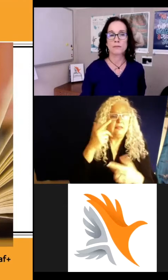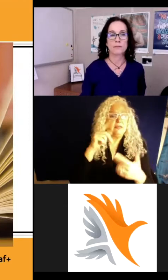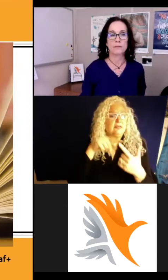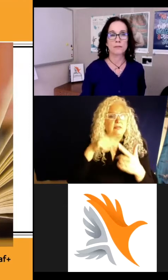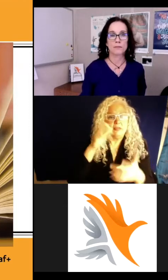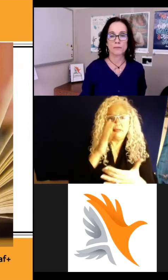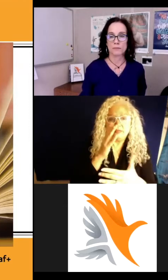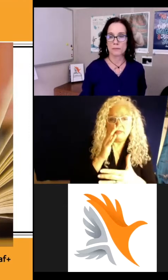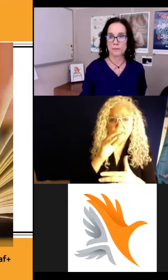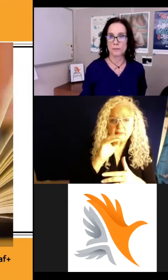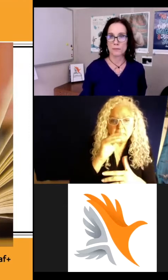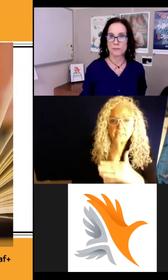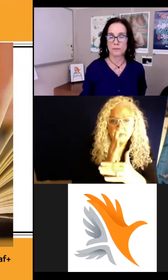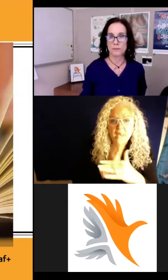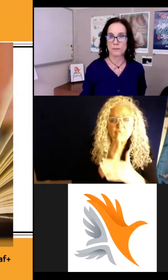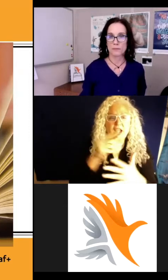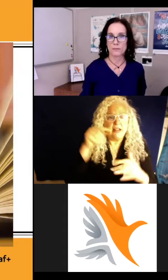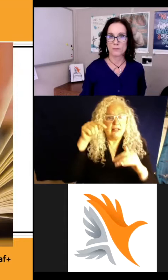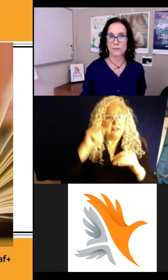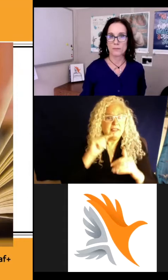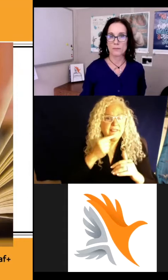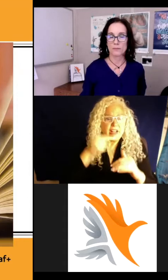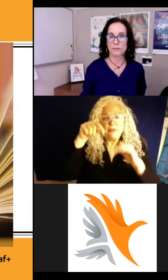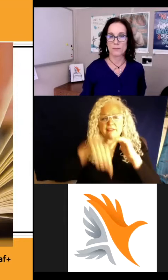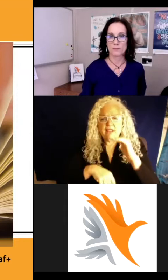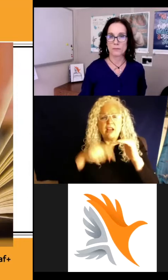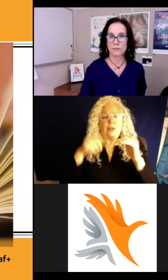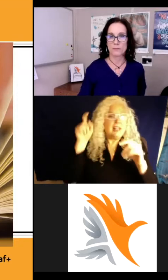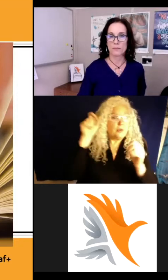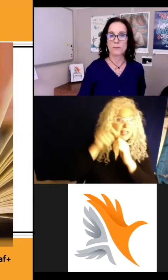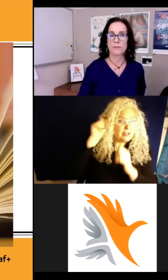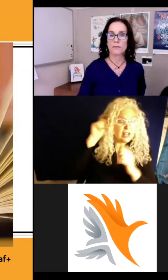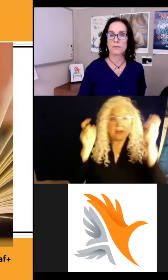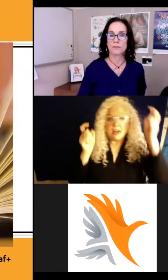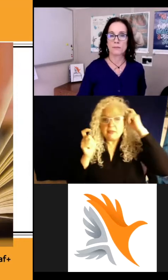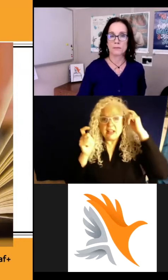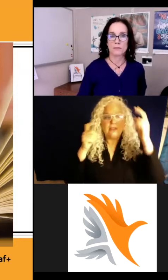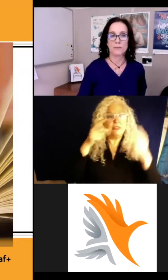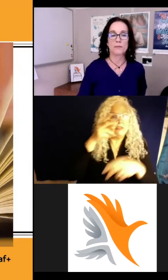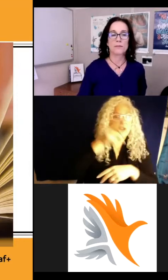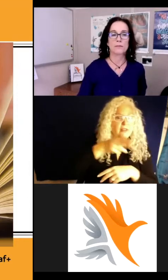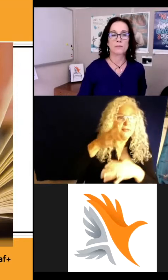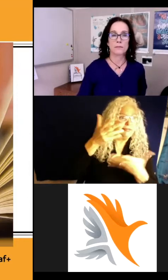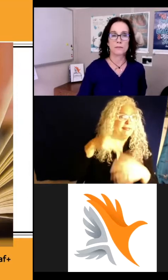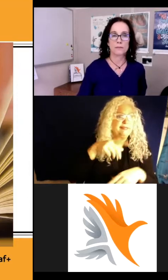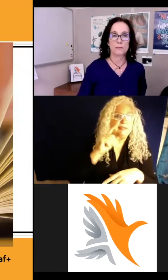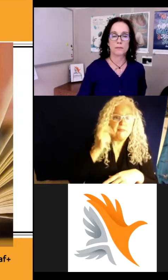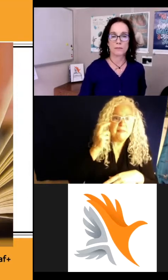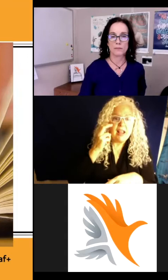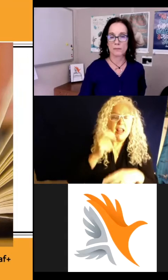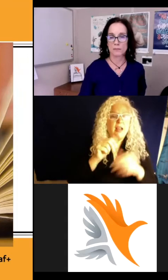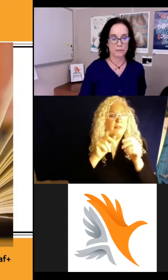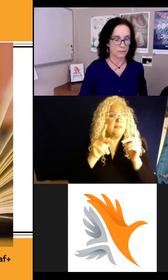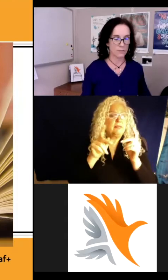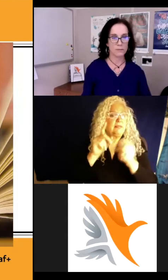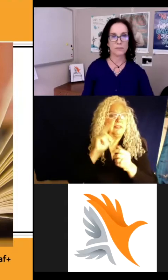hearing levels, whether it be mild or moderate or profoundly deaf, using devices, hard